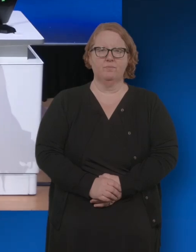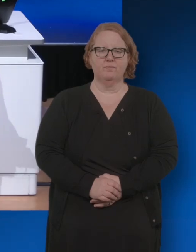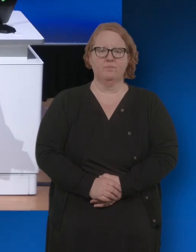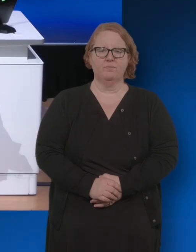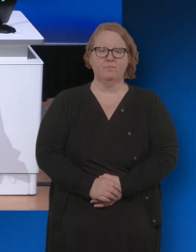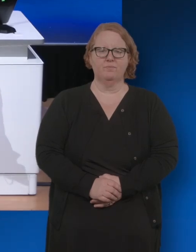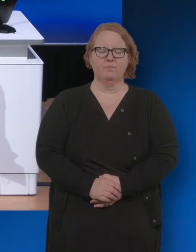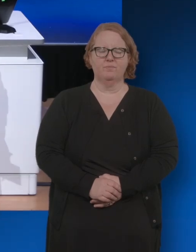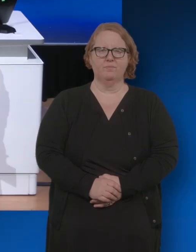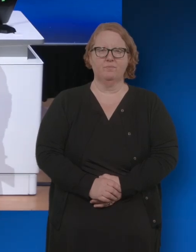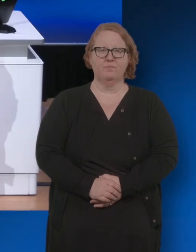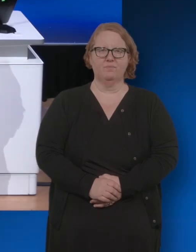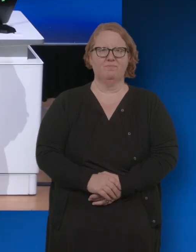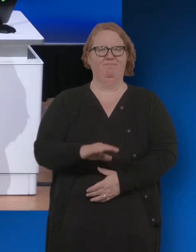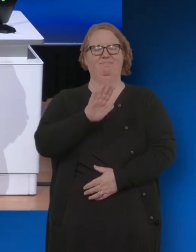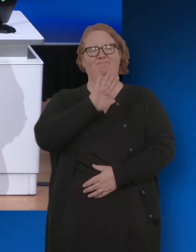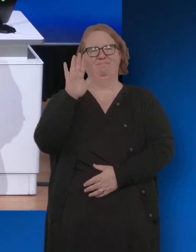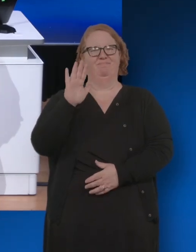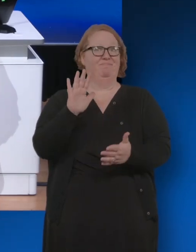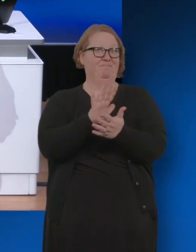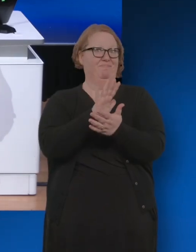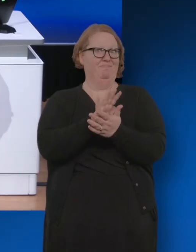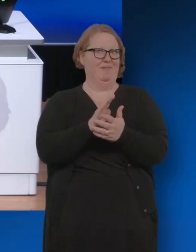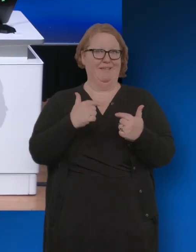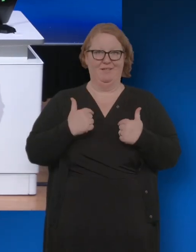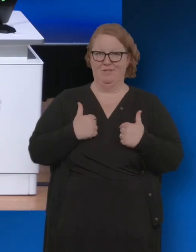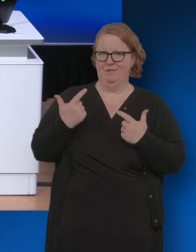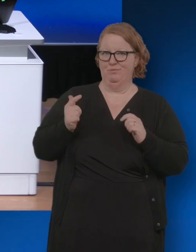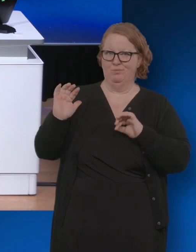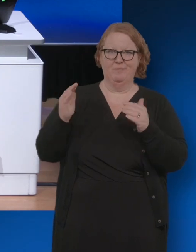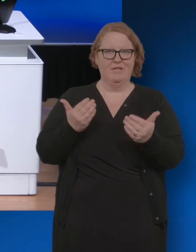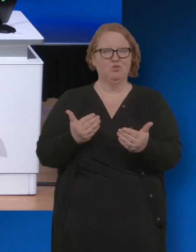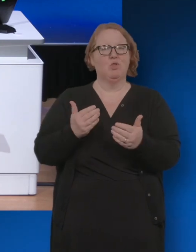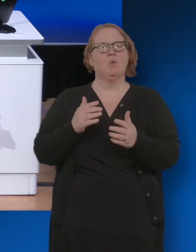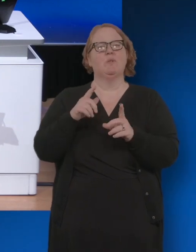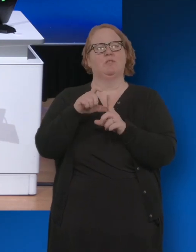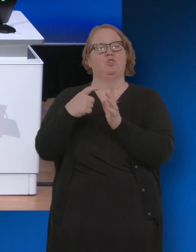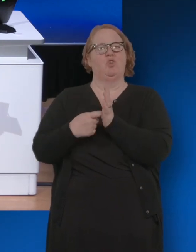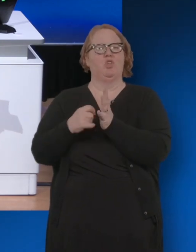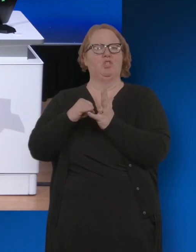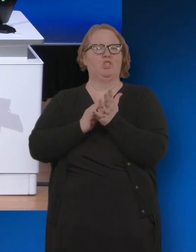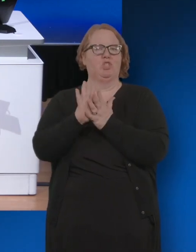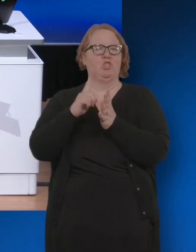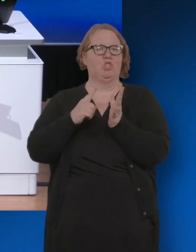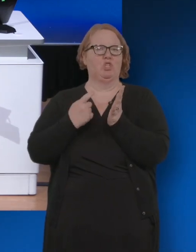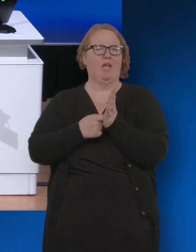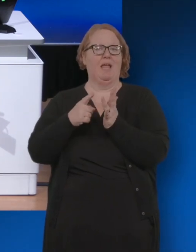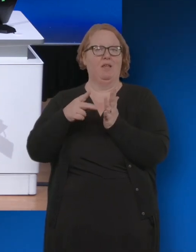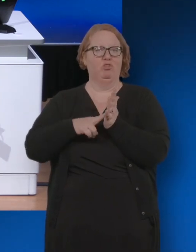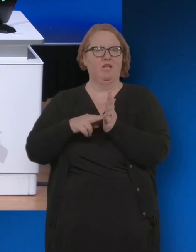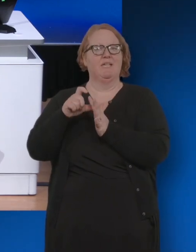So it's my pleasure to introduce Dr. Sharon Dirckx, who is our